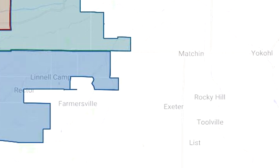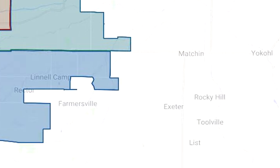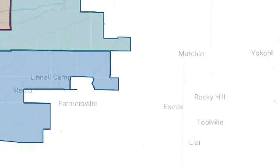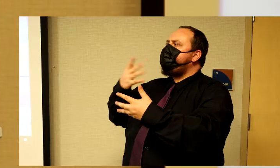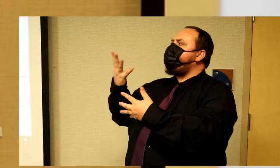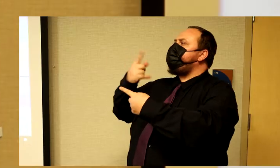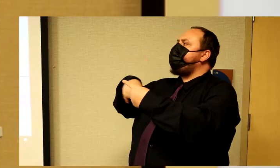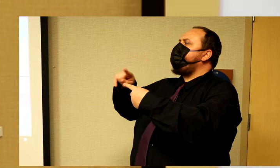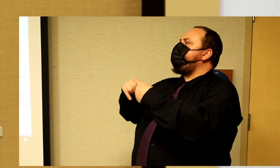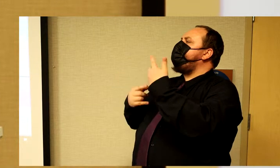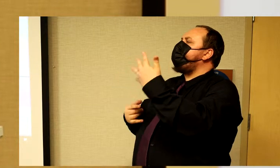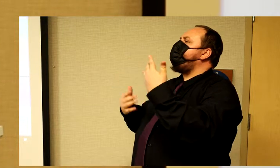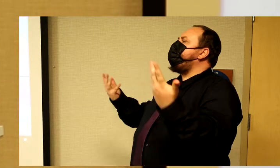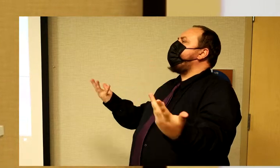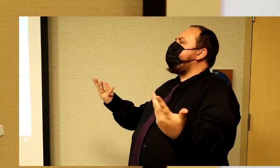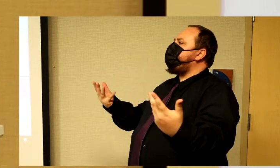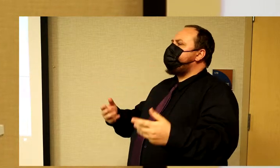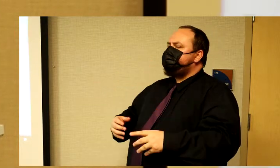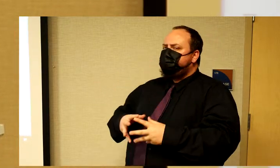quick.